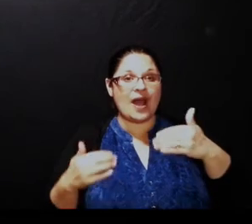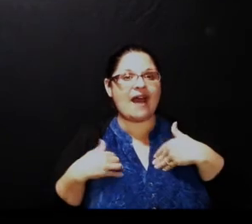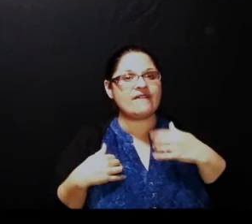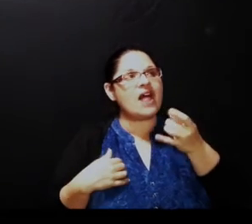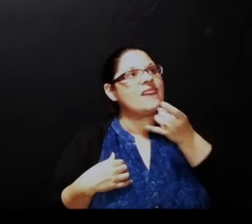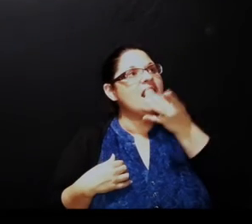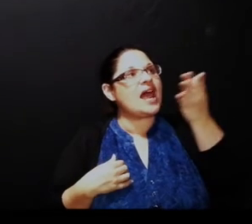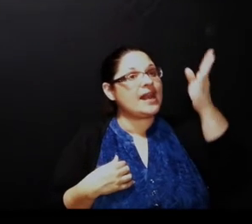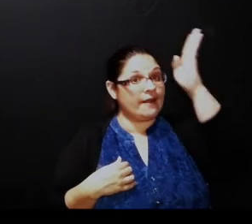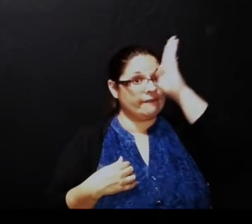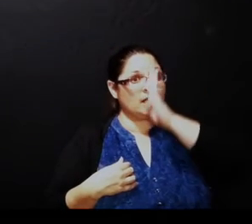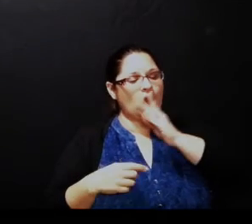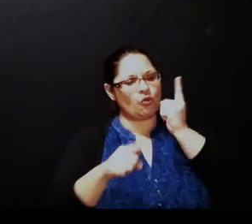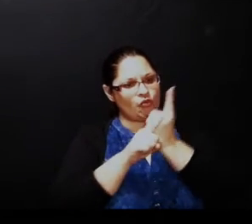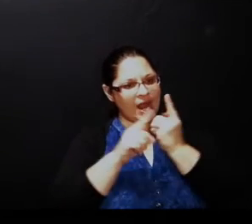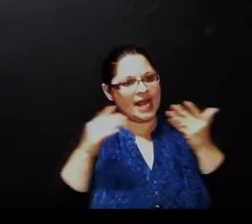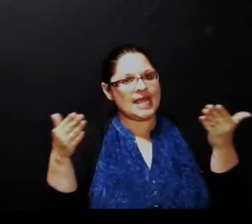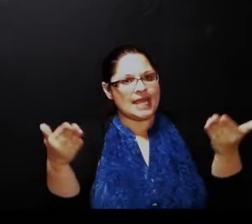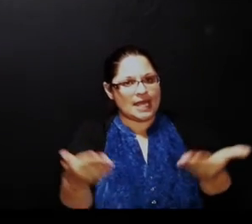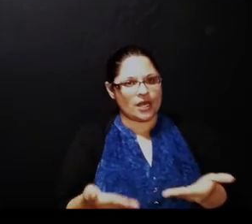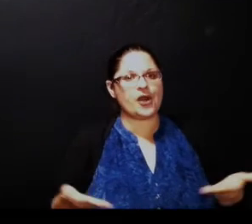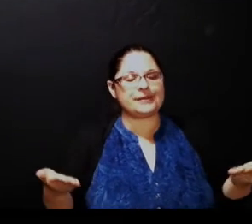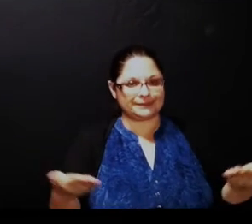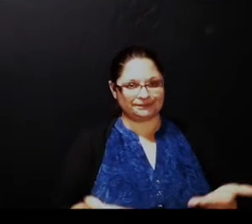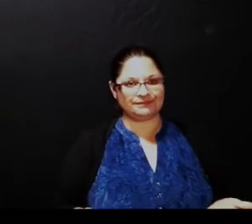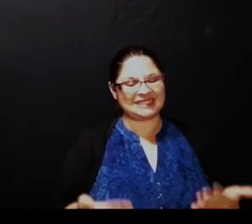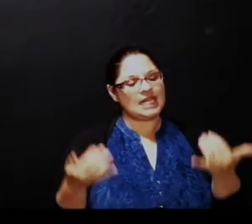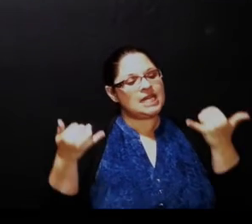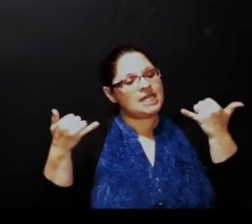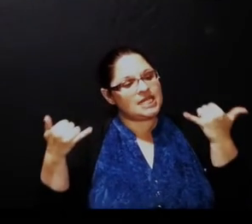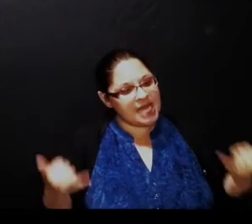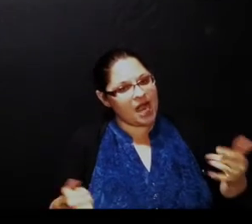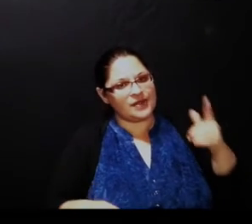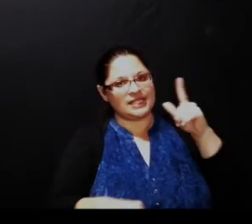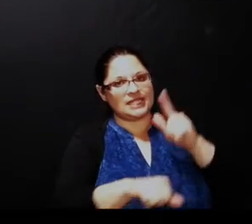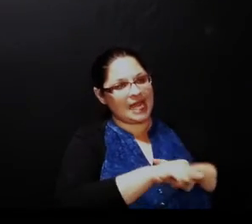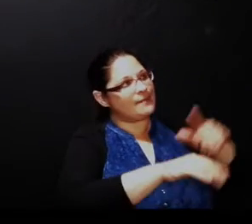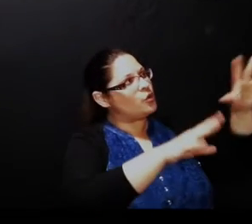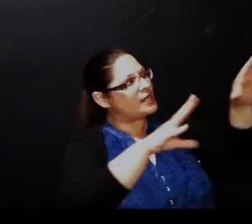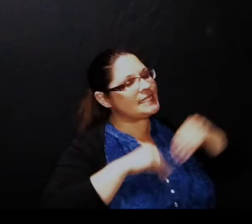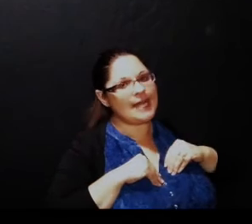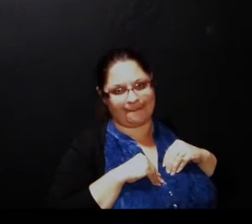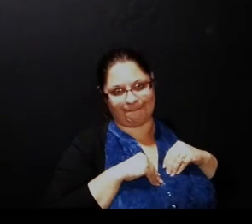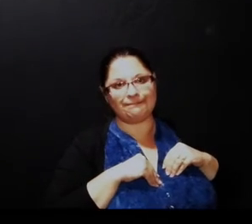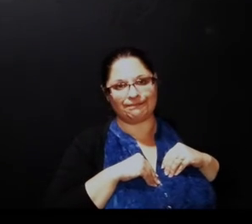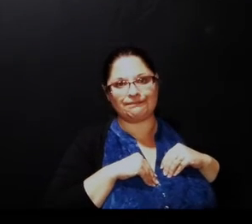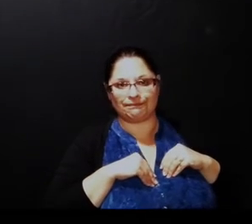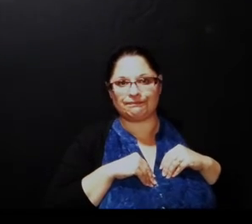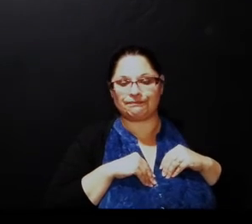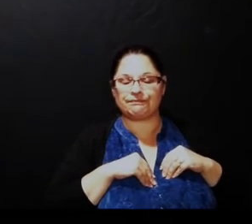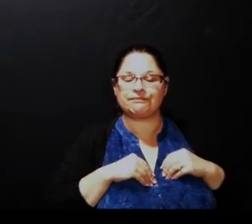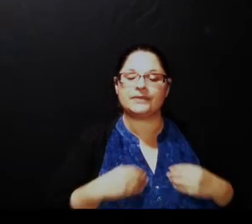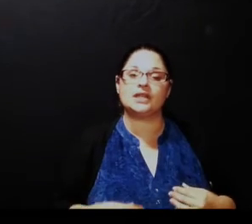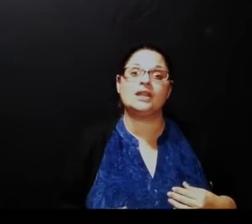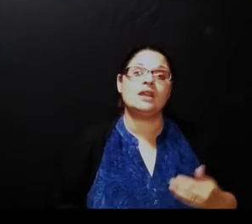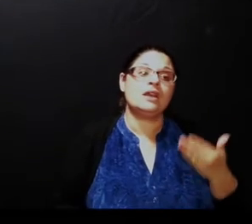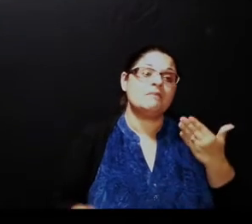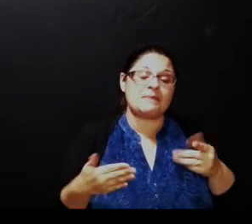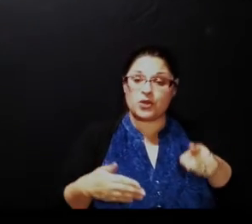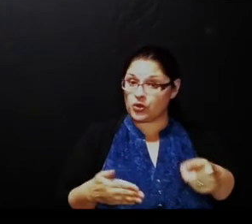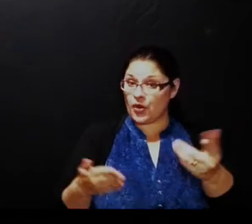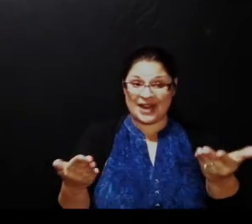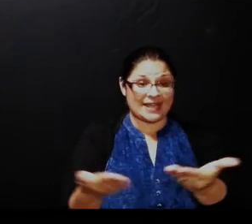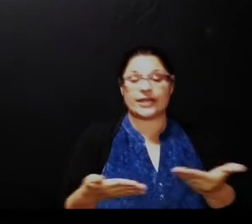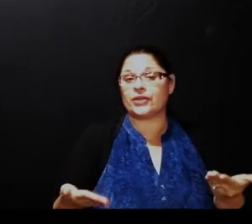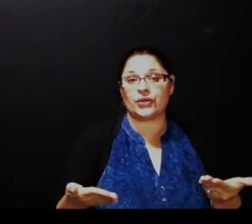and God and Savior. Today, listen, please, if you do not know Jesus as Lord and Savior, if you're listening by streaming today, if you're on an